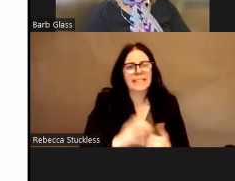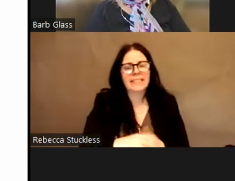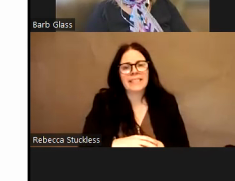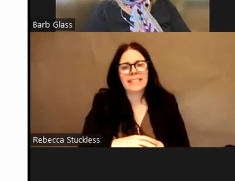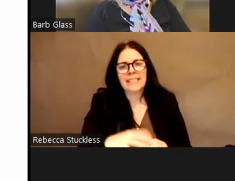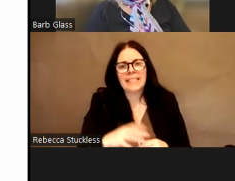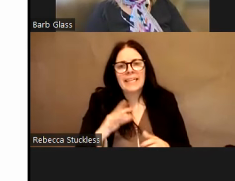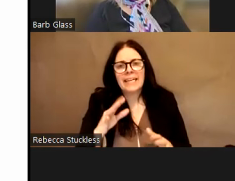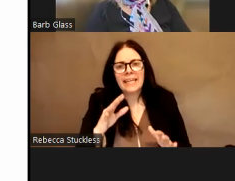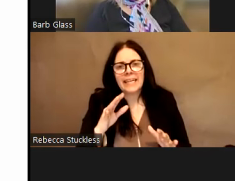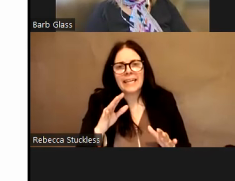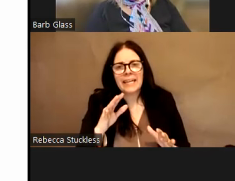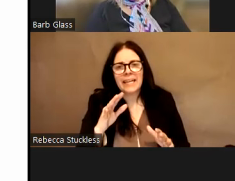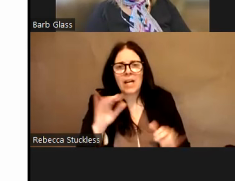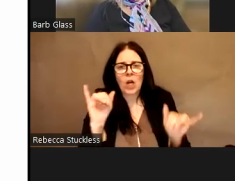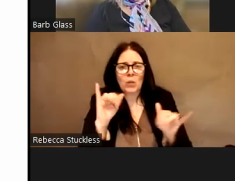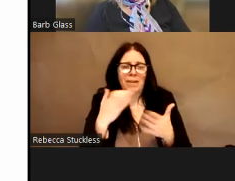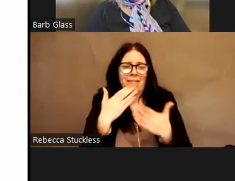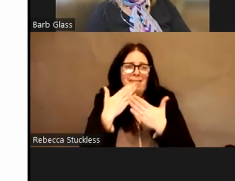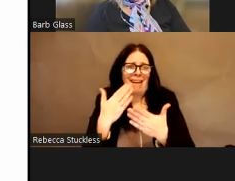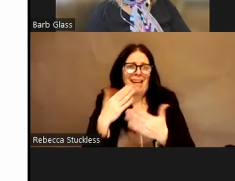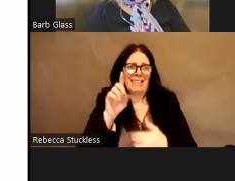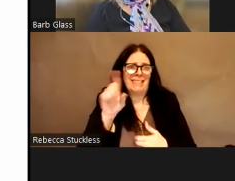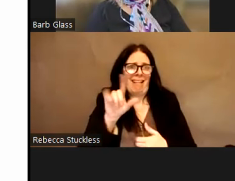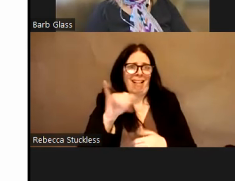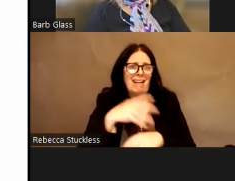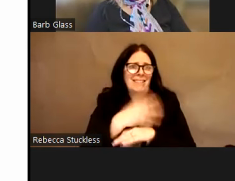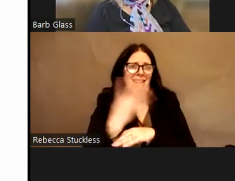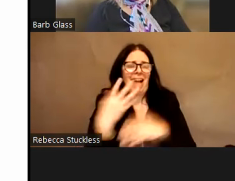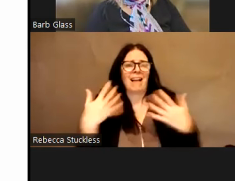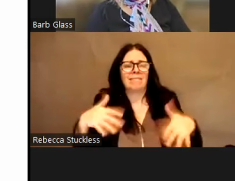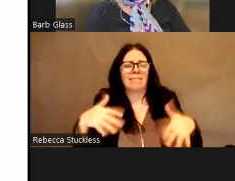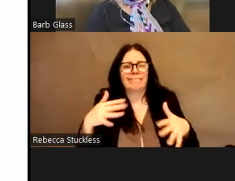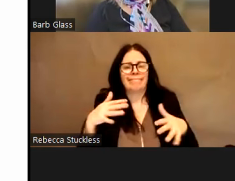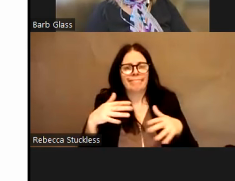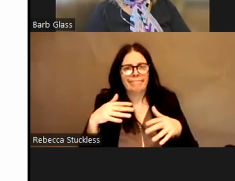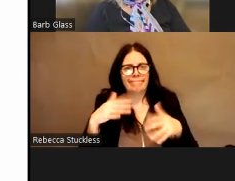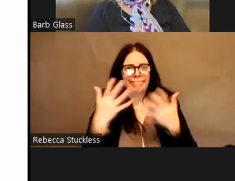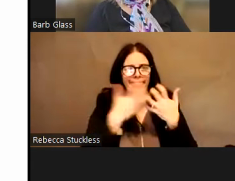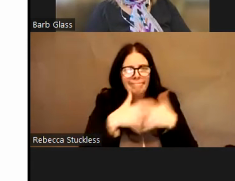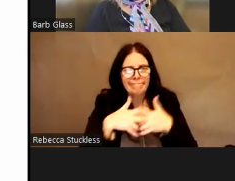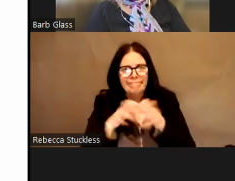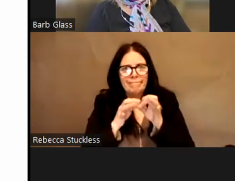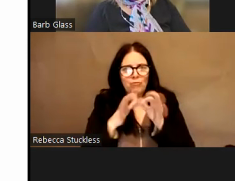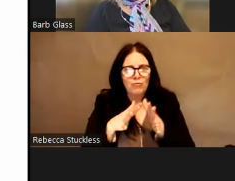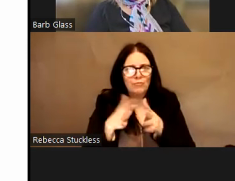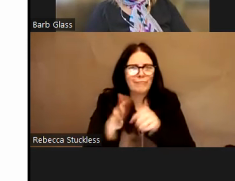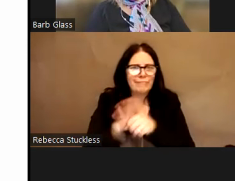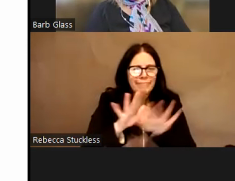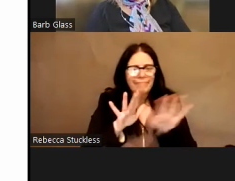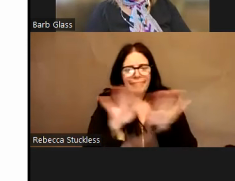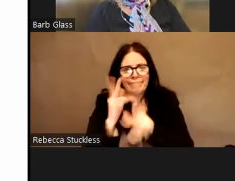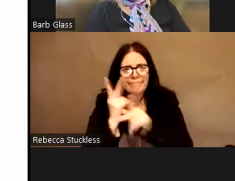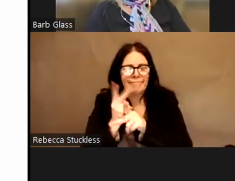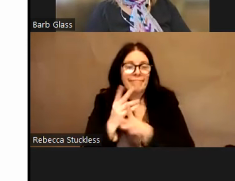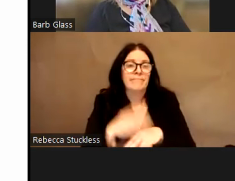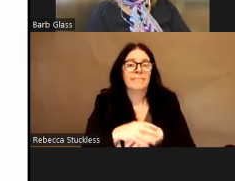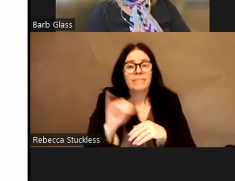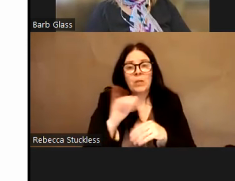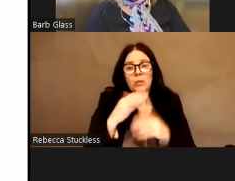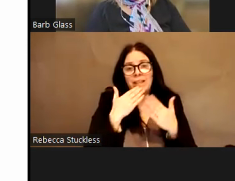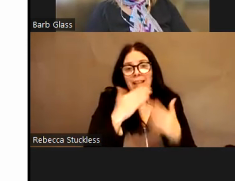I would like to thank Deaf Literacy Initiative for providing the interpreters. Also like to thank COFA for